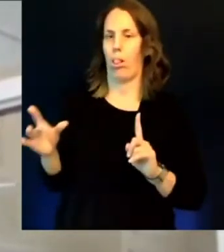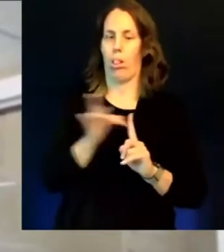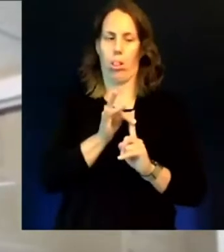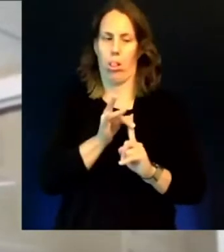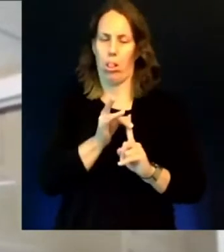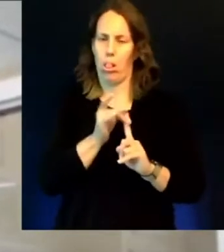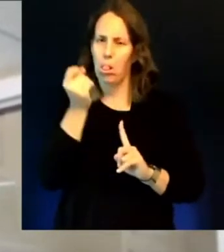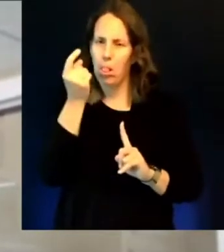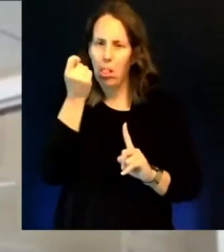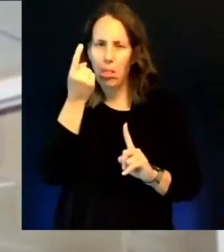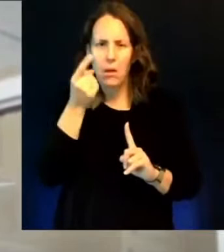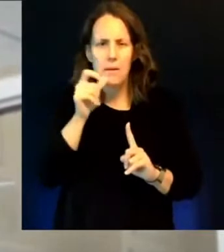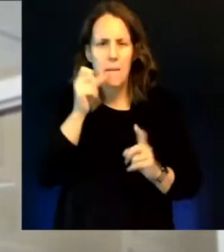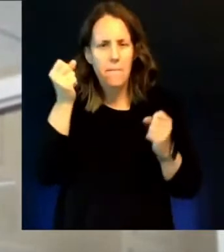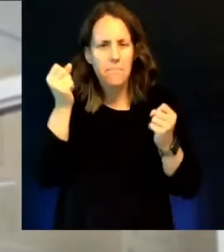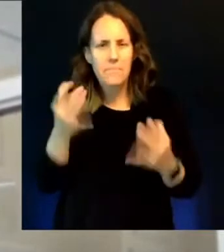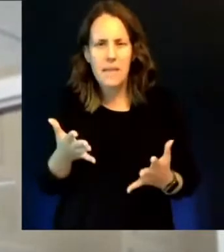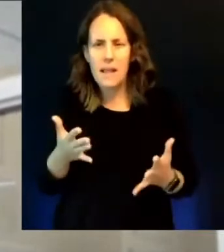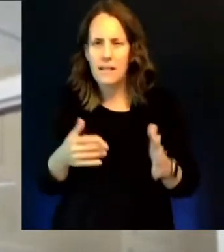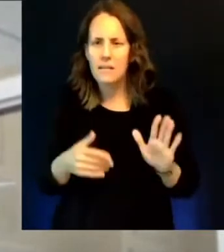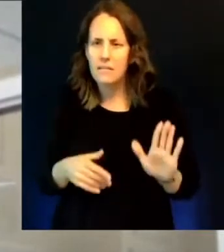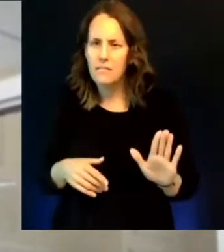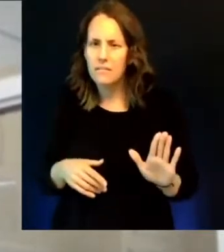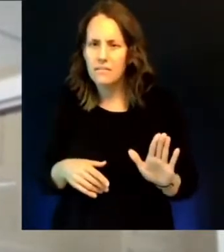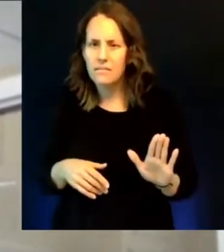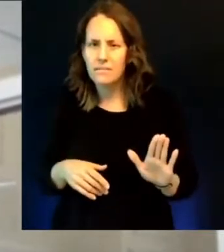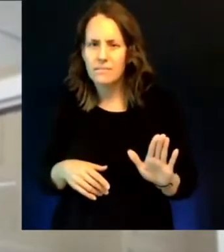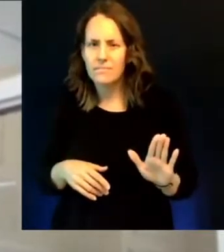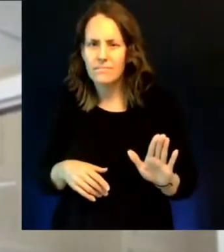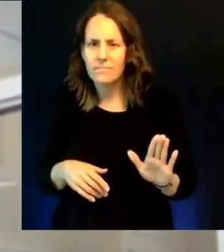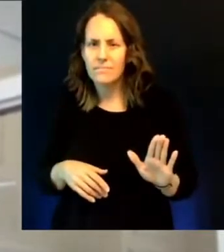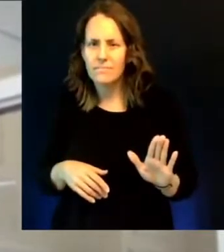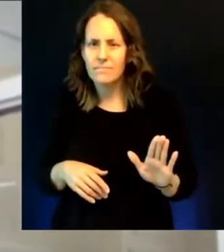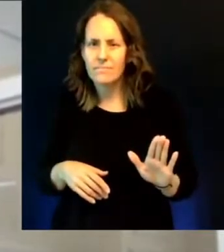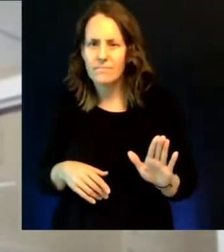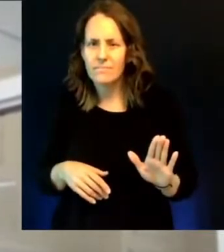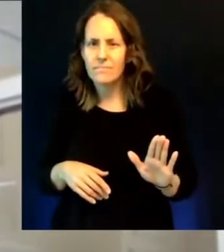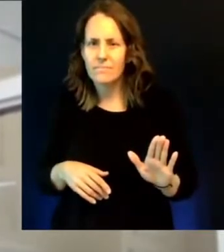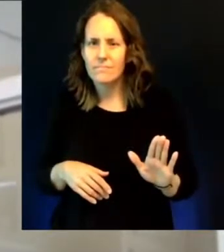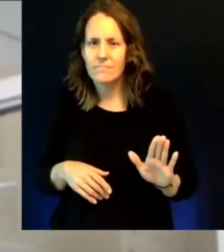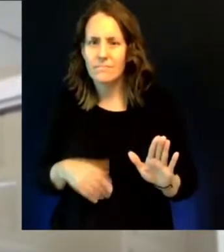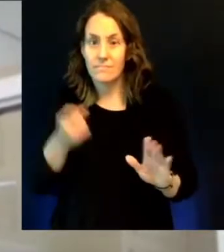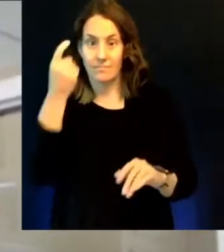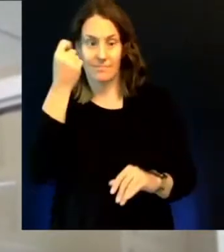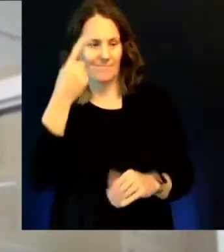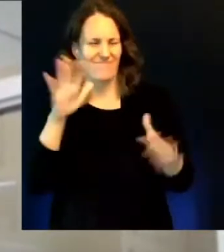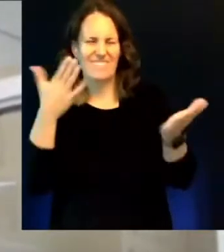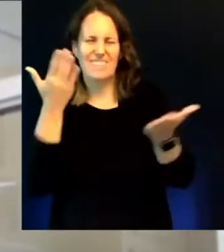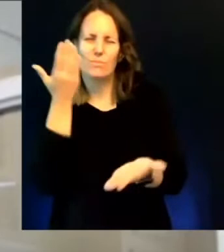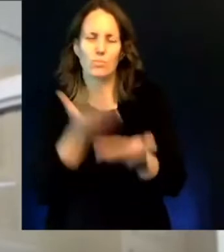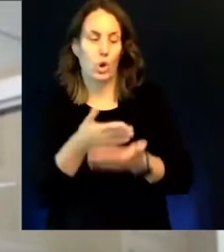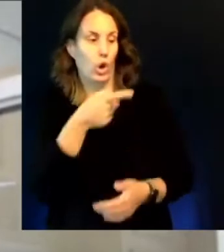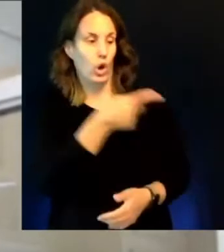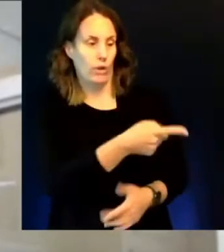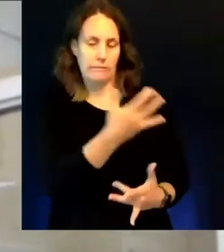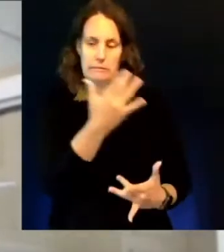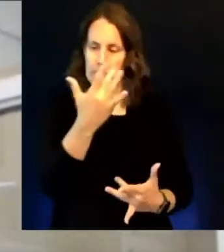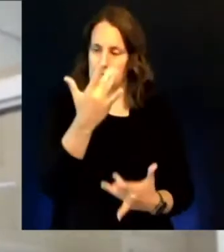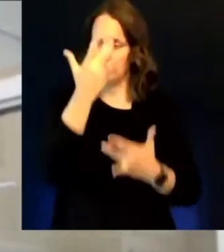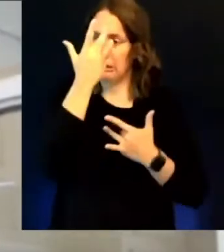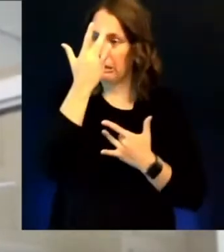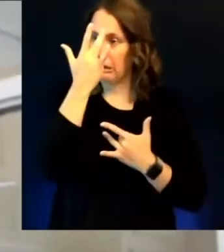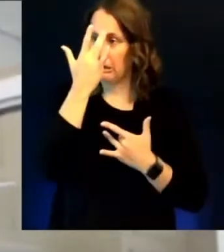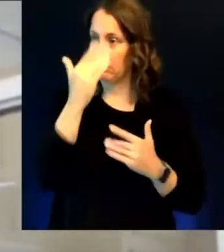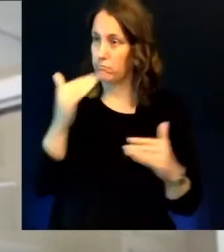deaths. So there's not a simple answer to the question, but I think that the data are all pointing in the right direction and